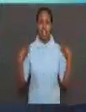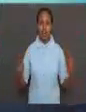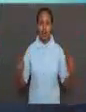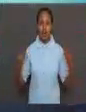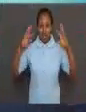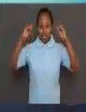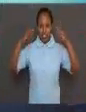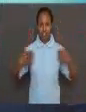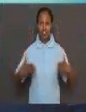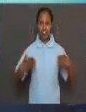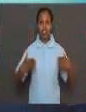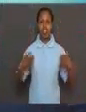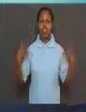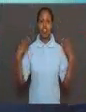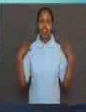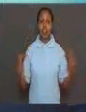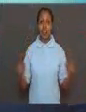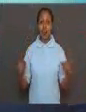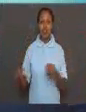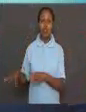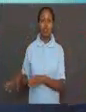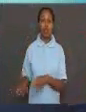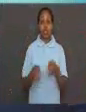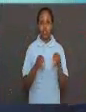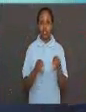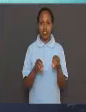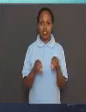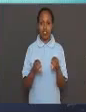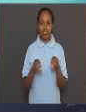Hello, teacher. Hello, students.